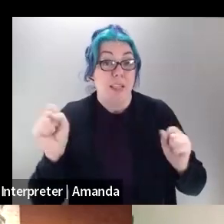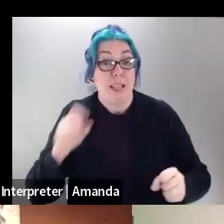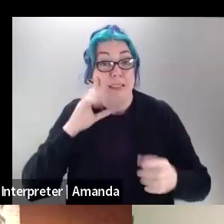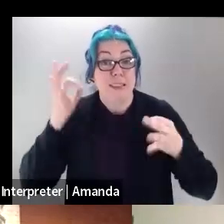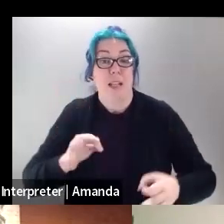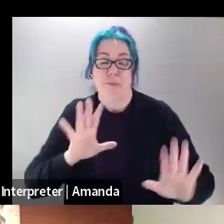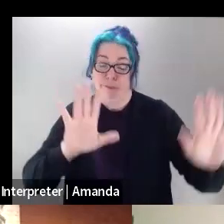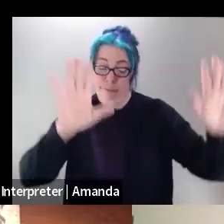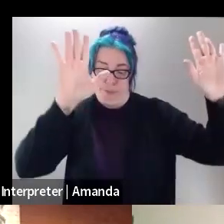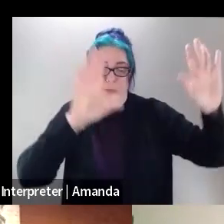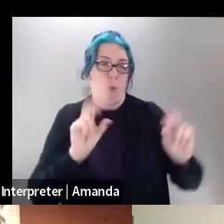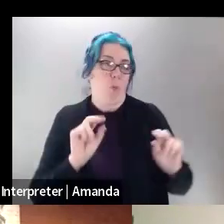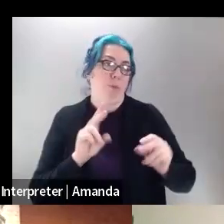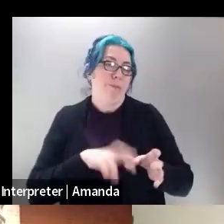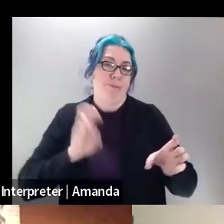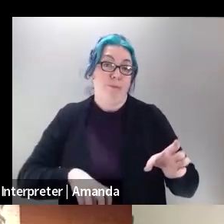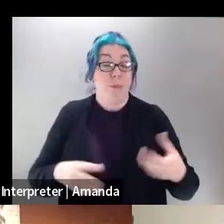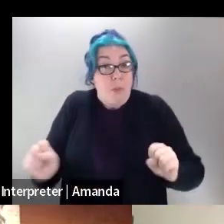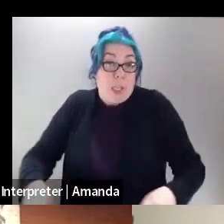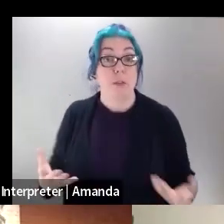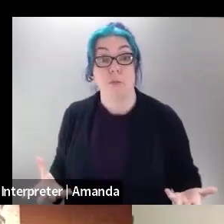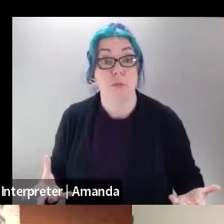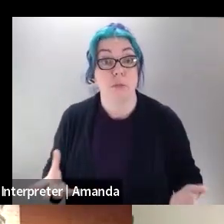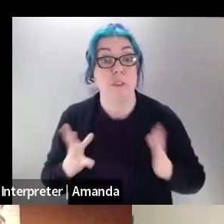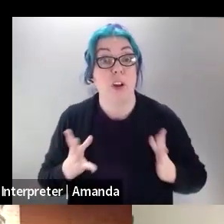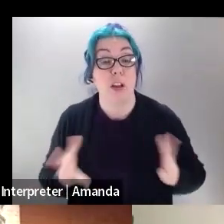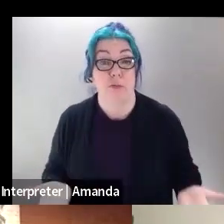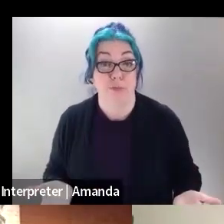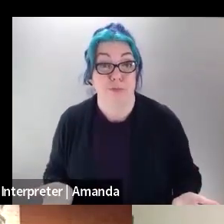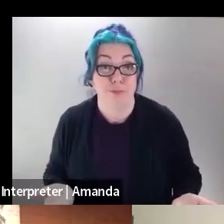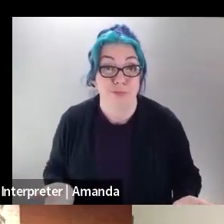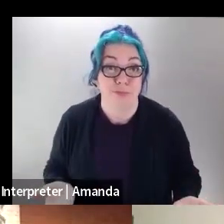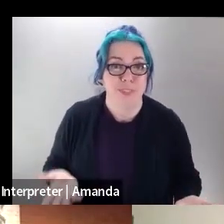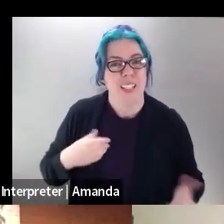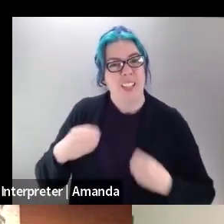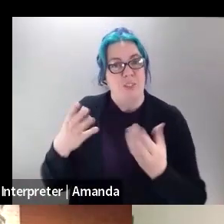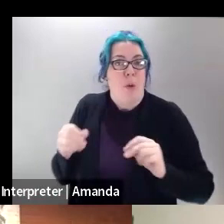like, and if you don't like me, like, do you know what I mean? So again,